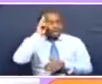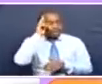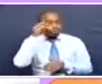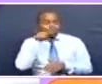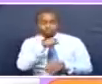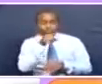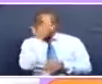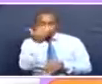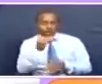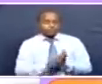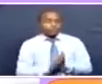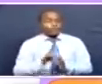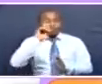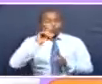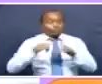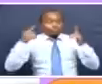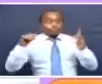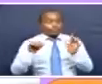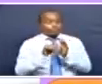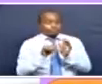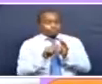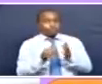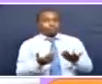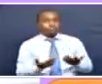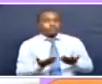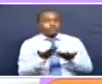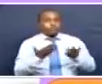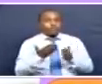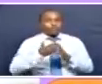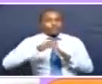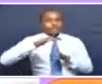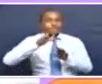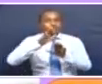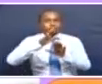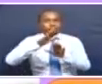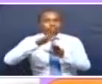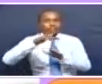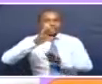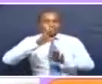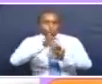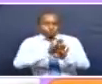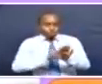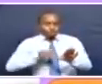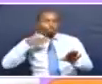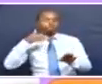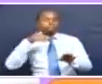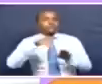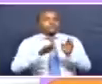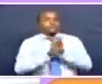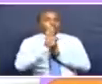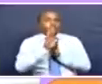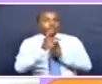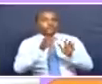one of the biggest problems in Tharaka Nithi County and why we are lagging behind in development is because we have a wage bill that is not sustainable.